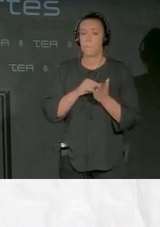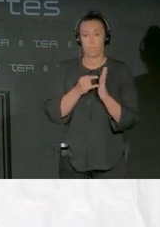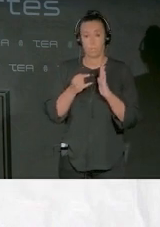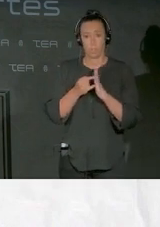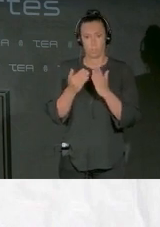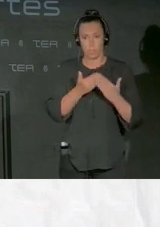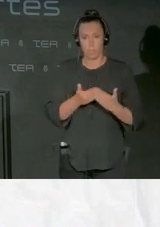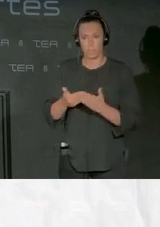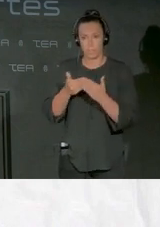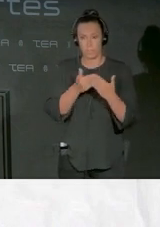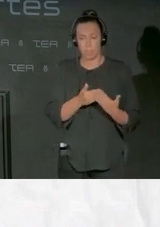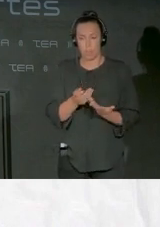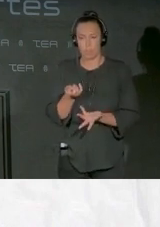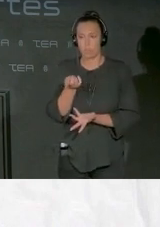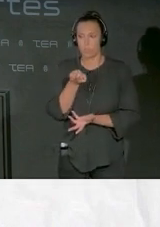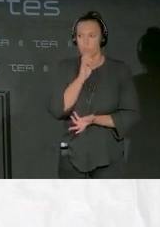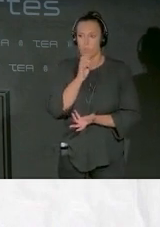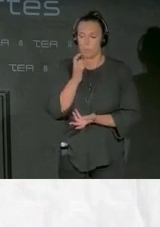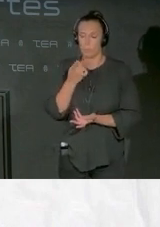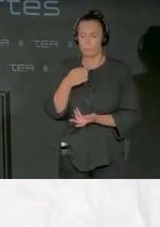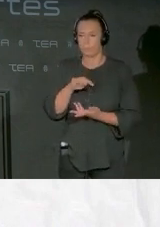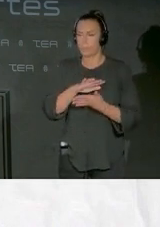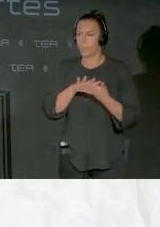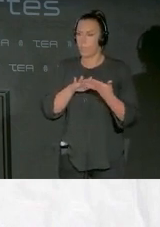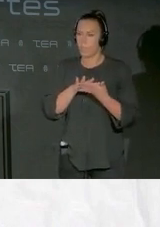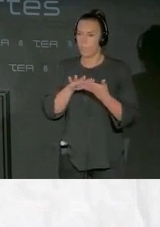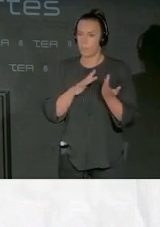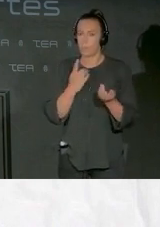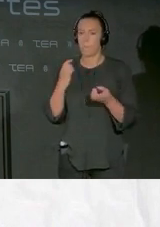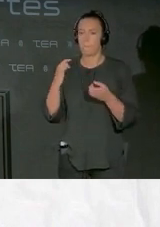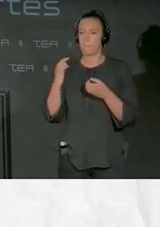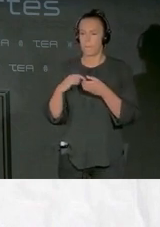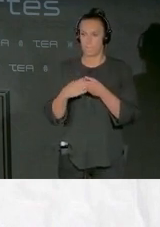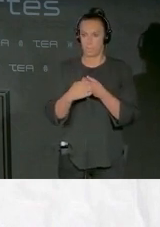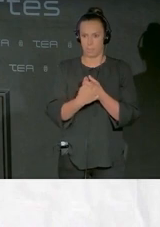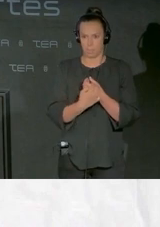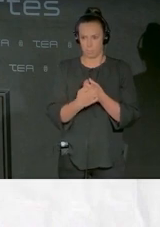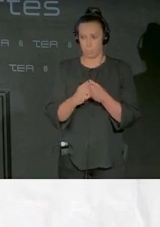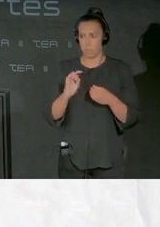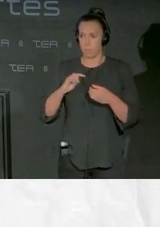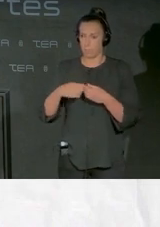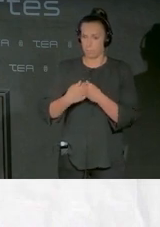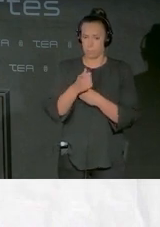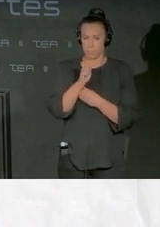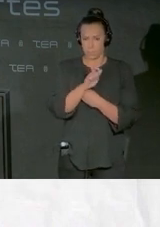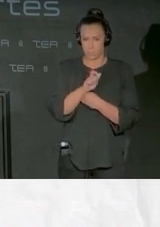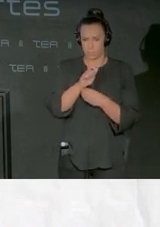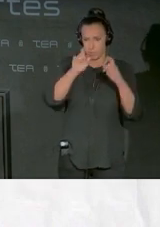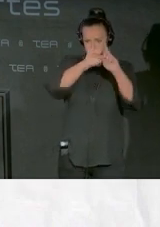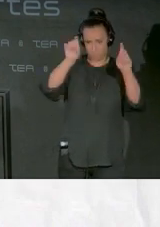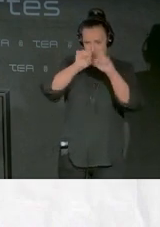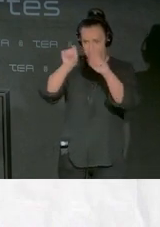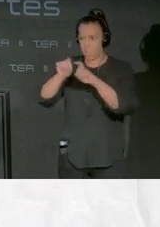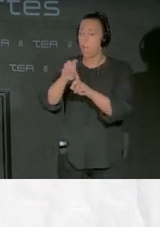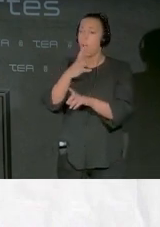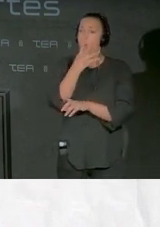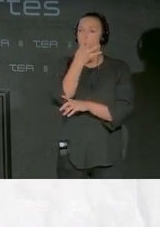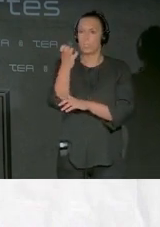of video games sector organisations. So we talked to over 400 companies within the EU sector. So yes, we